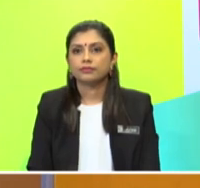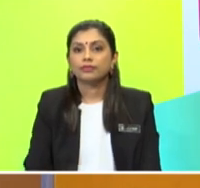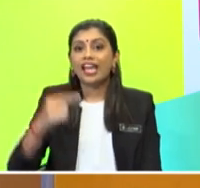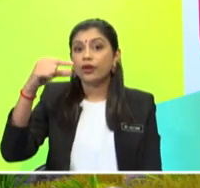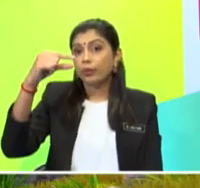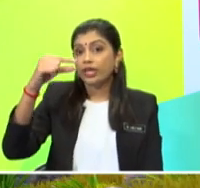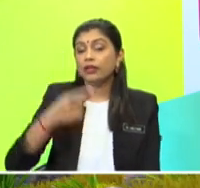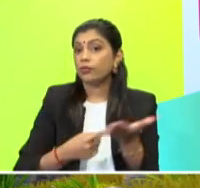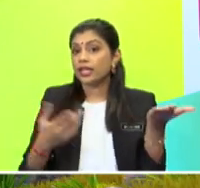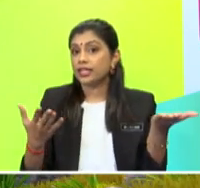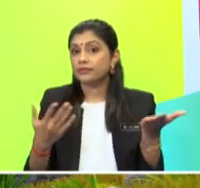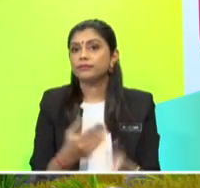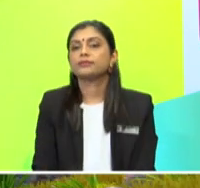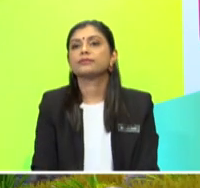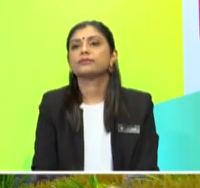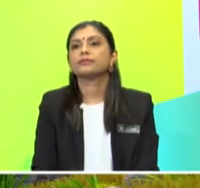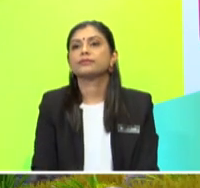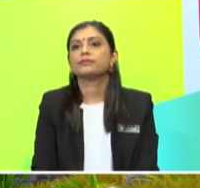Anyone?